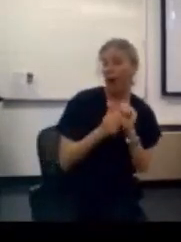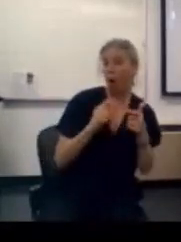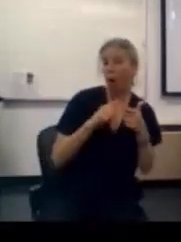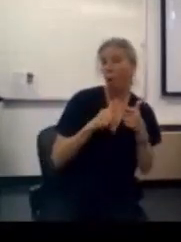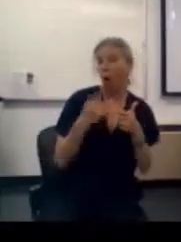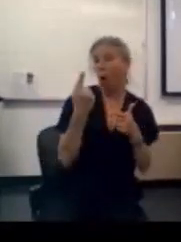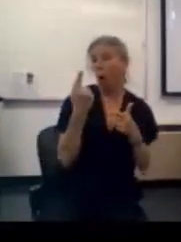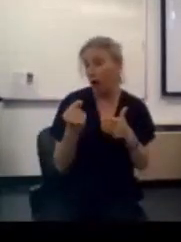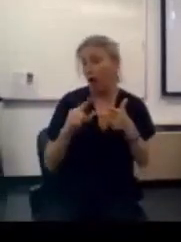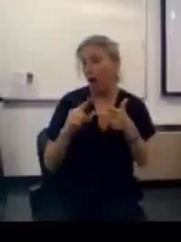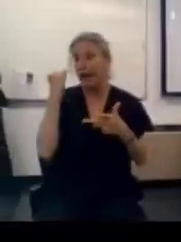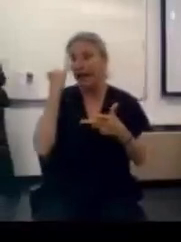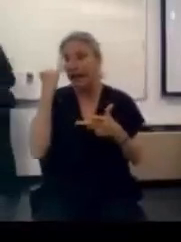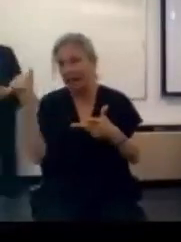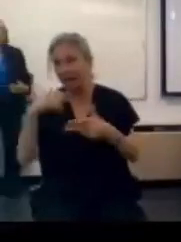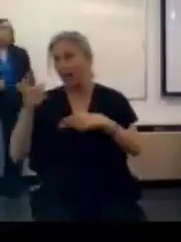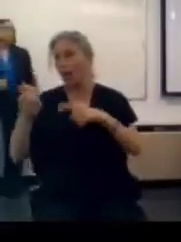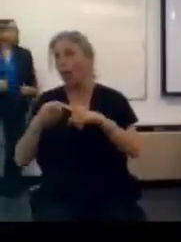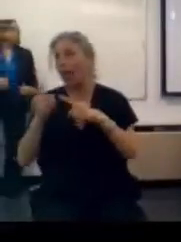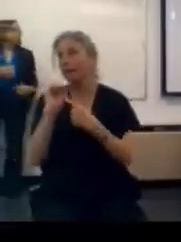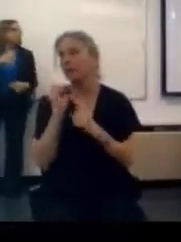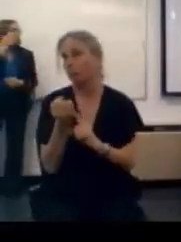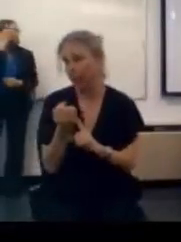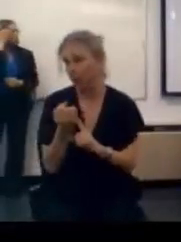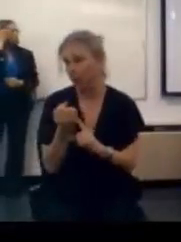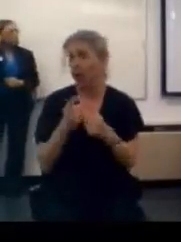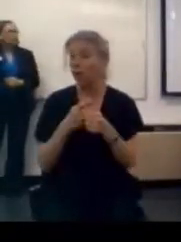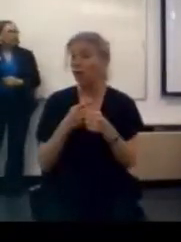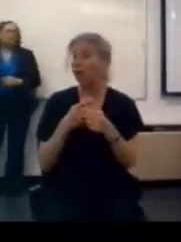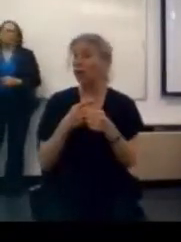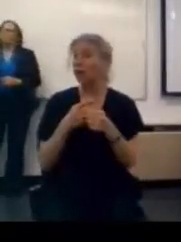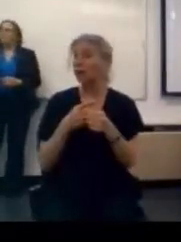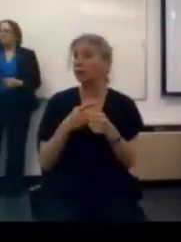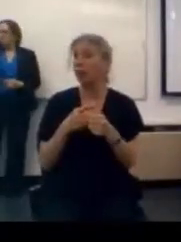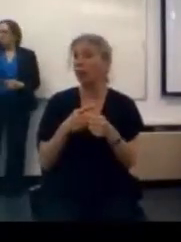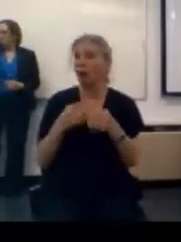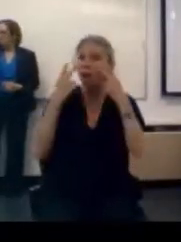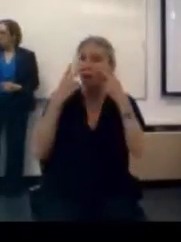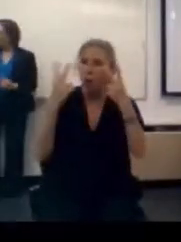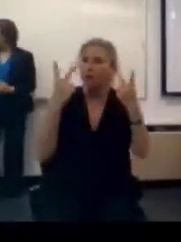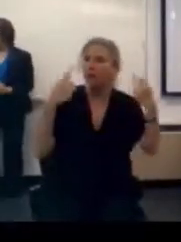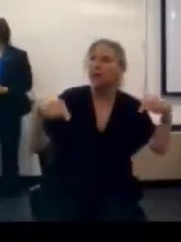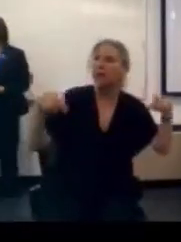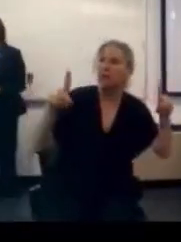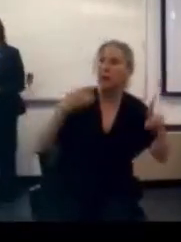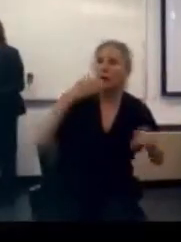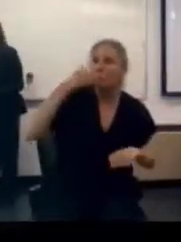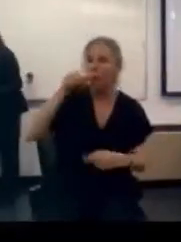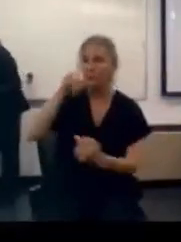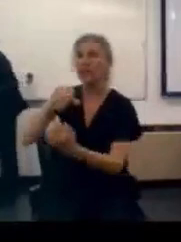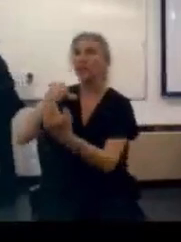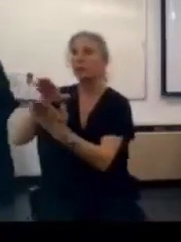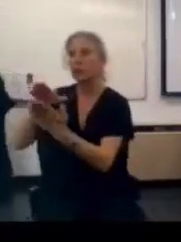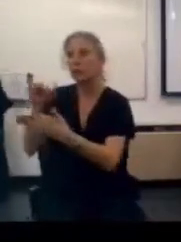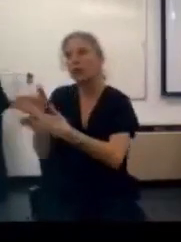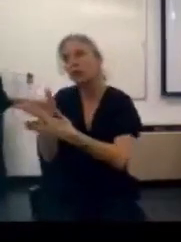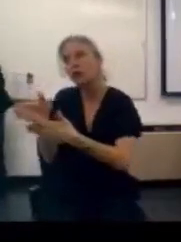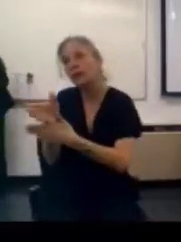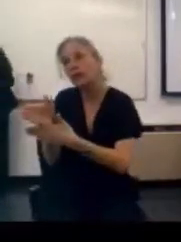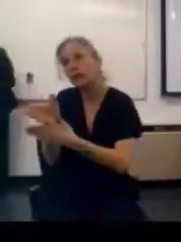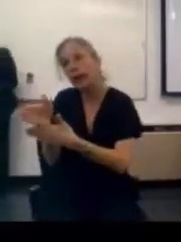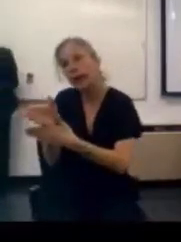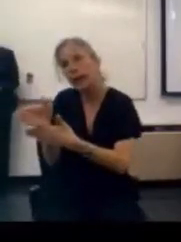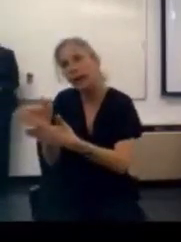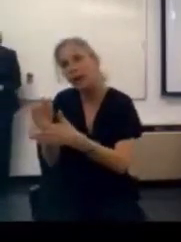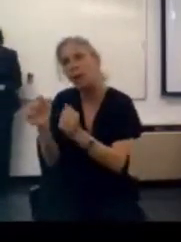little bit of like a how, what, if, when, you know, kind of scenario. So Clarissa, tell us, you know, what have you seen work? What are some best